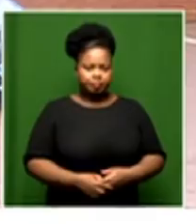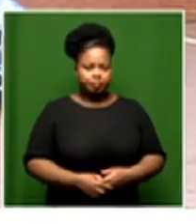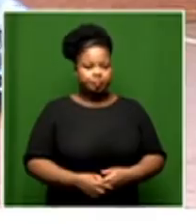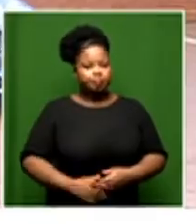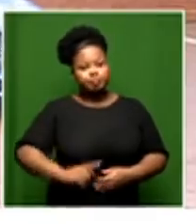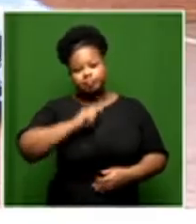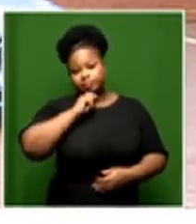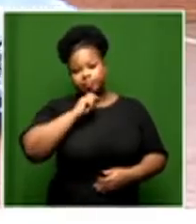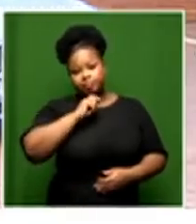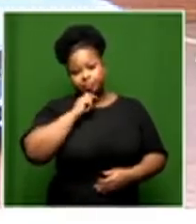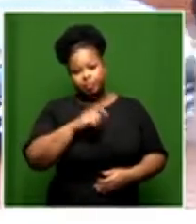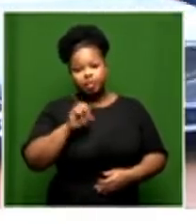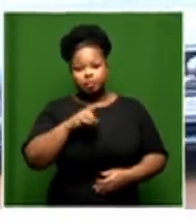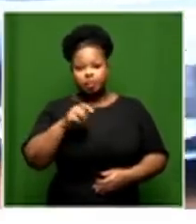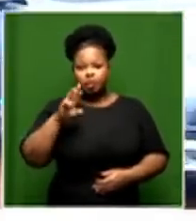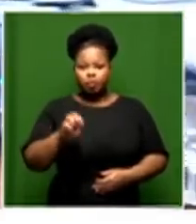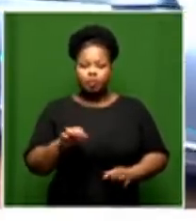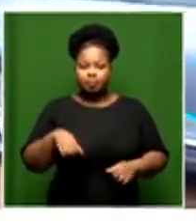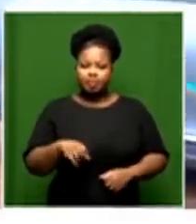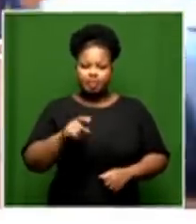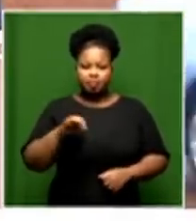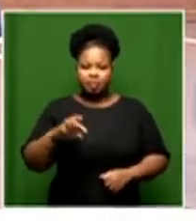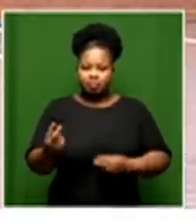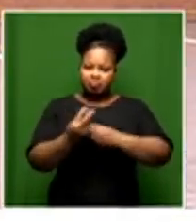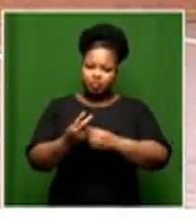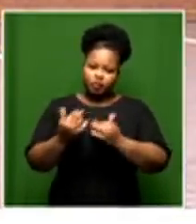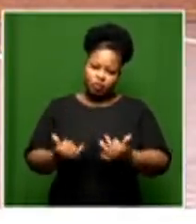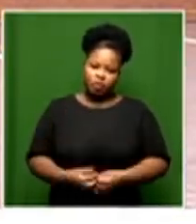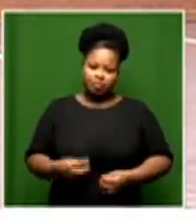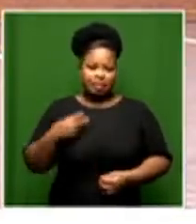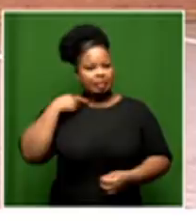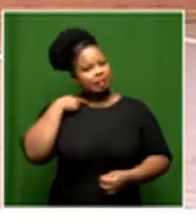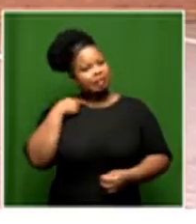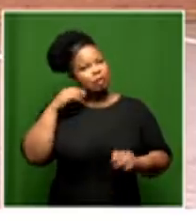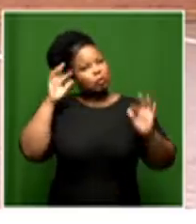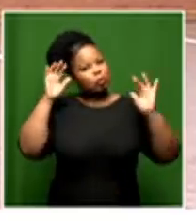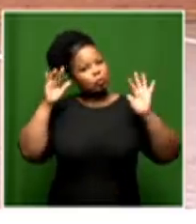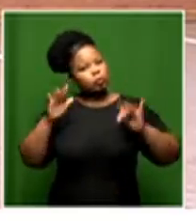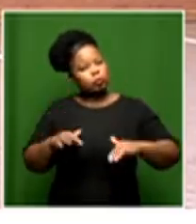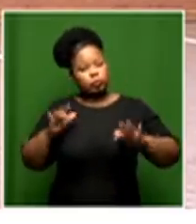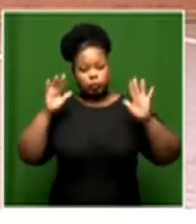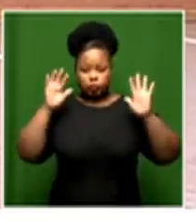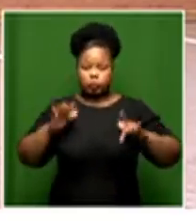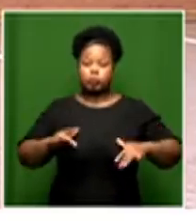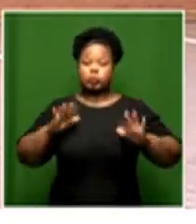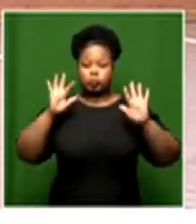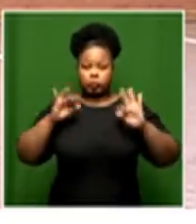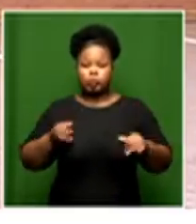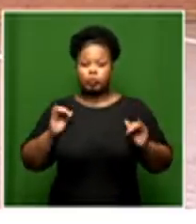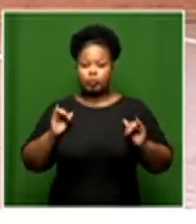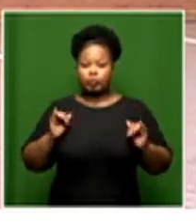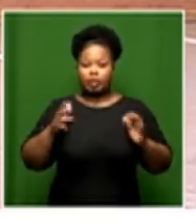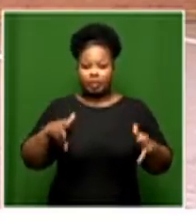Well, a very good morning to you, Samkele, and of course to our SABC viewers. Unfortunately, it's actually raining. It's pouring here